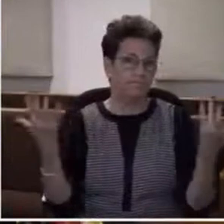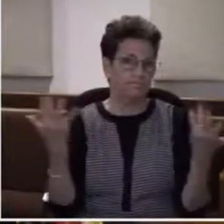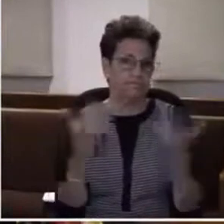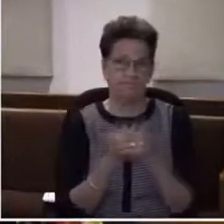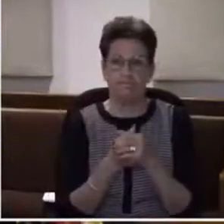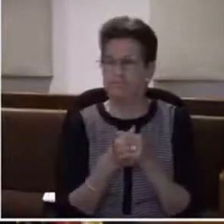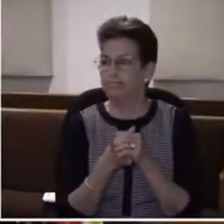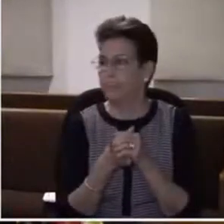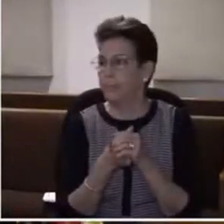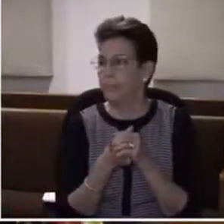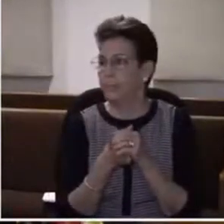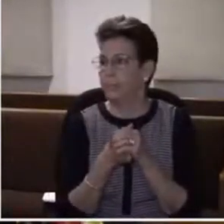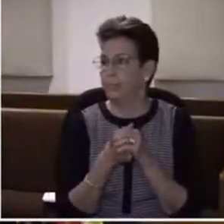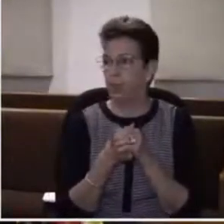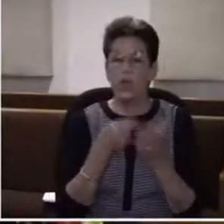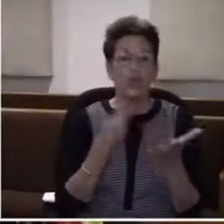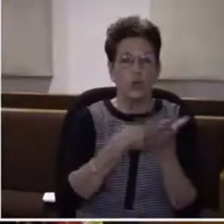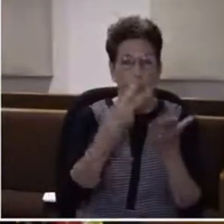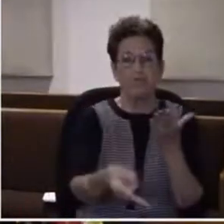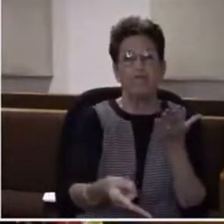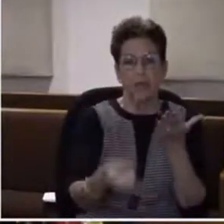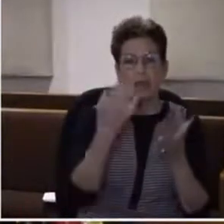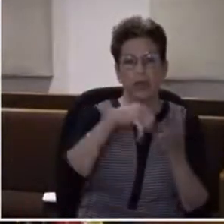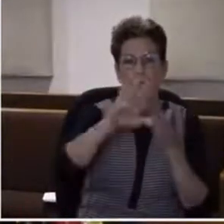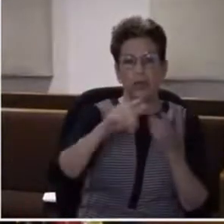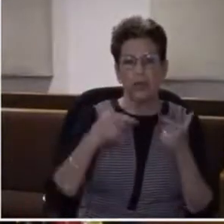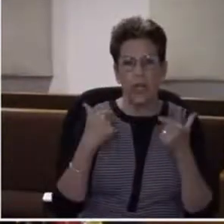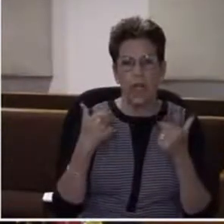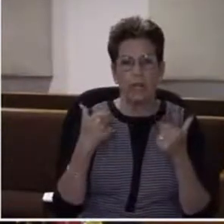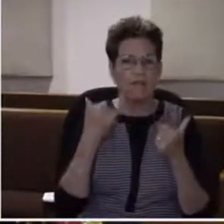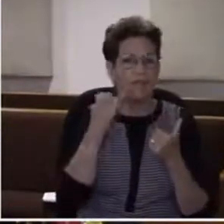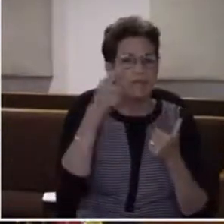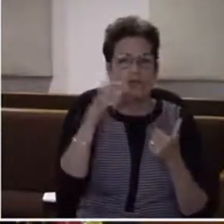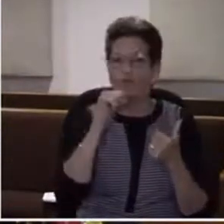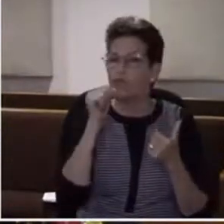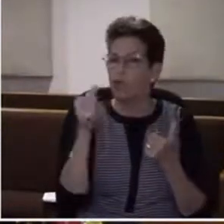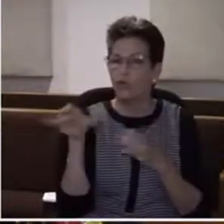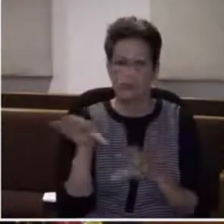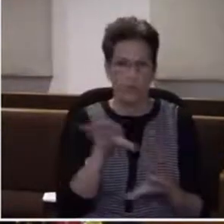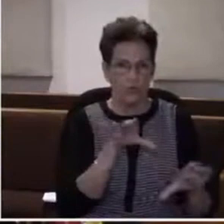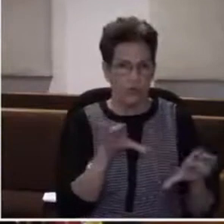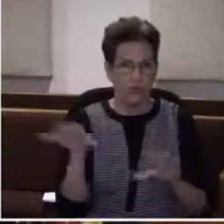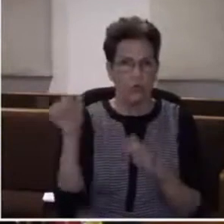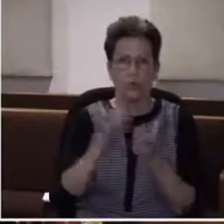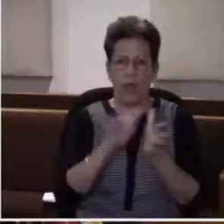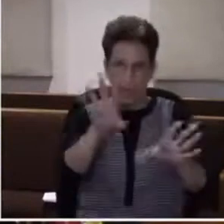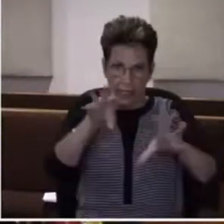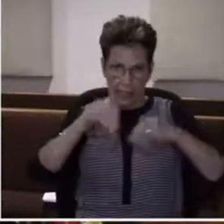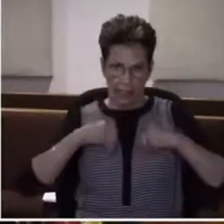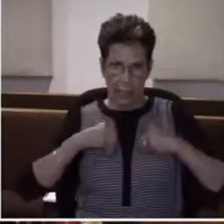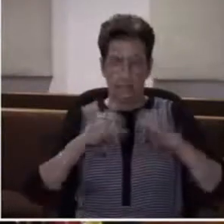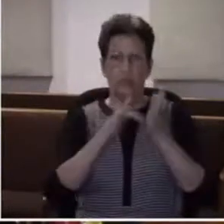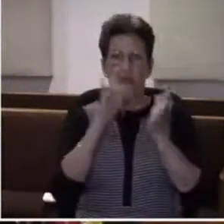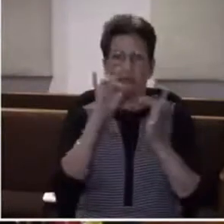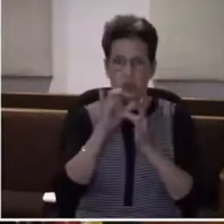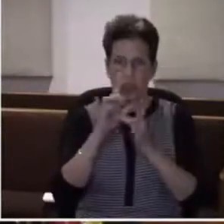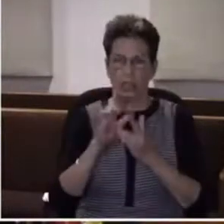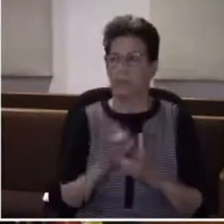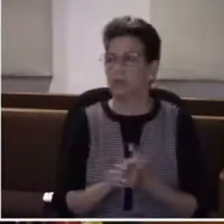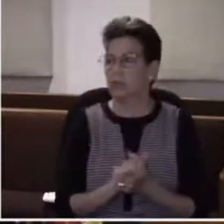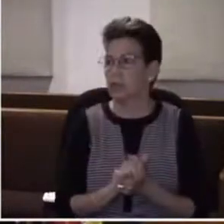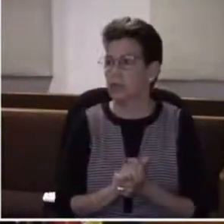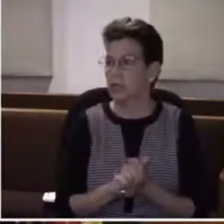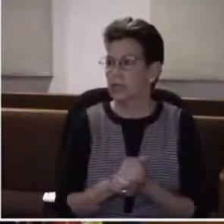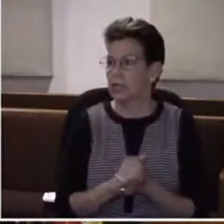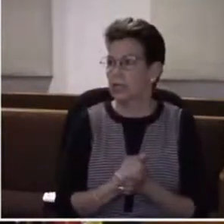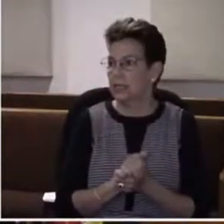this earth, you failed in the life that God has given to you. In all eternity, you would wish it to be different. I don't know about